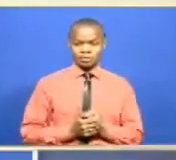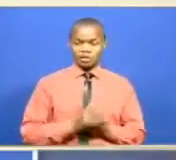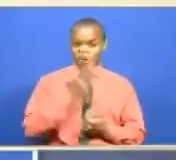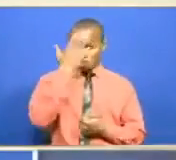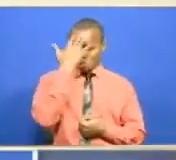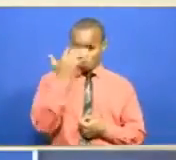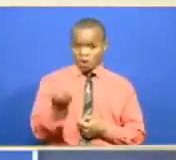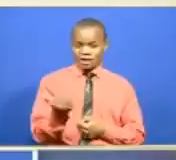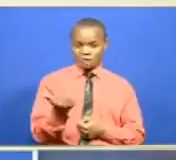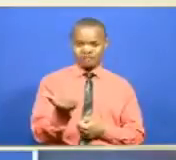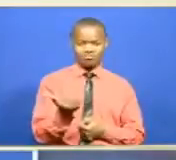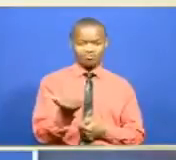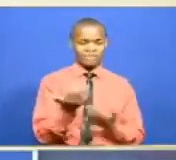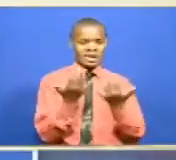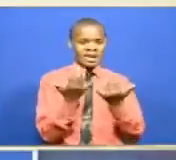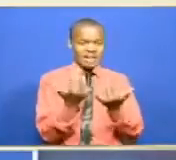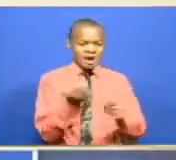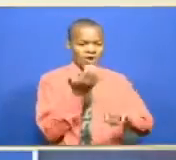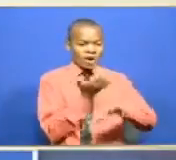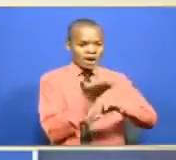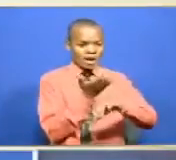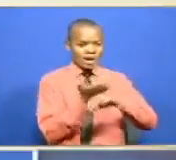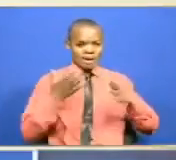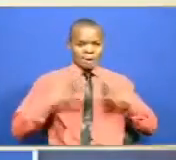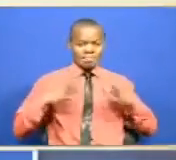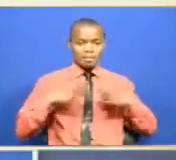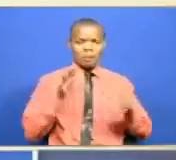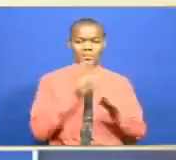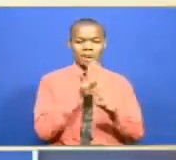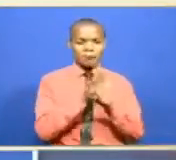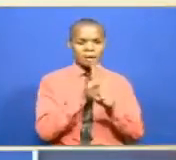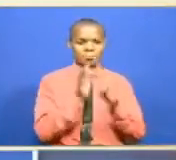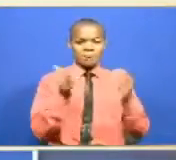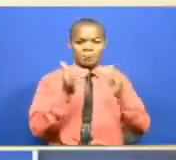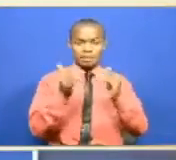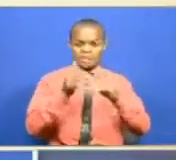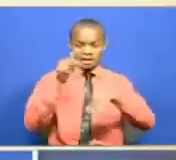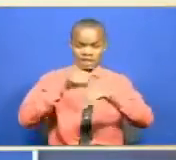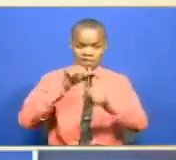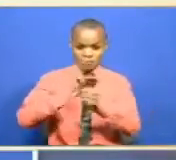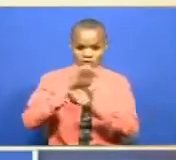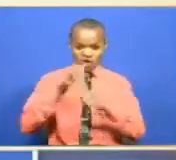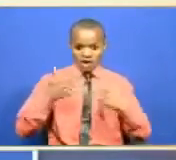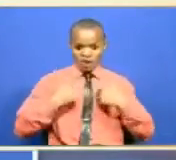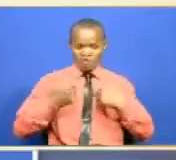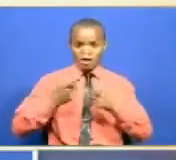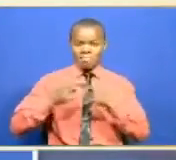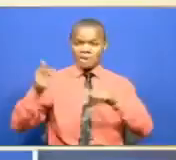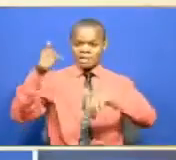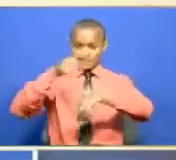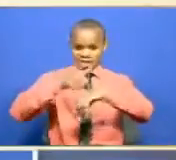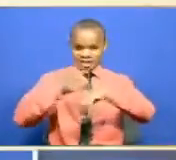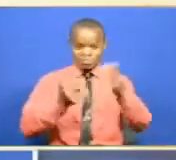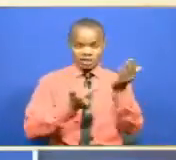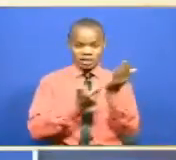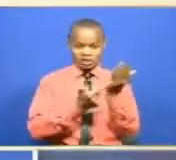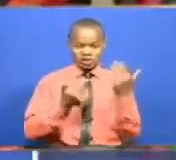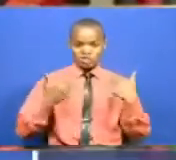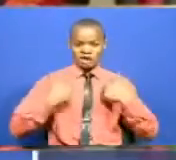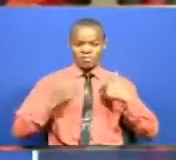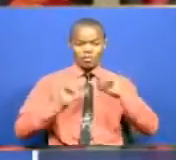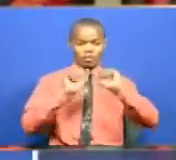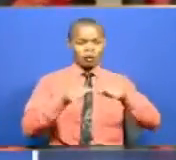been difficult for people to meet during this pandemic time. But with technology, we can still have efficient